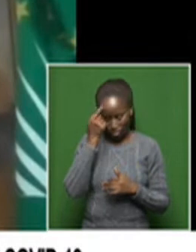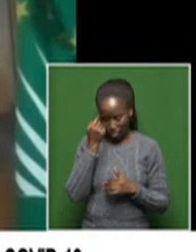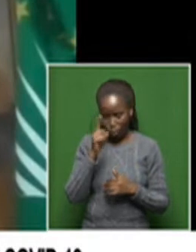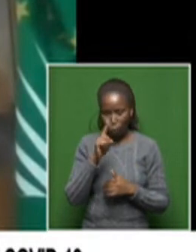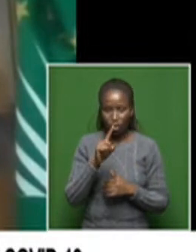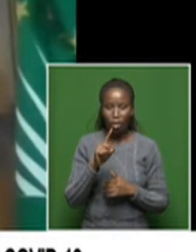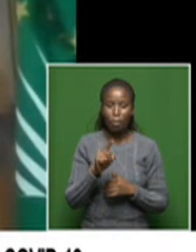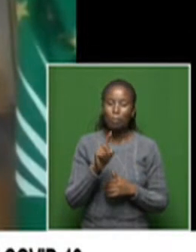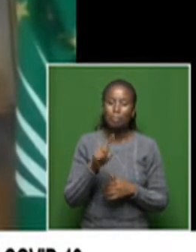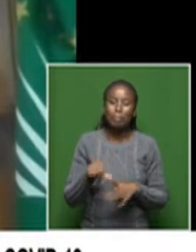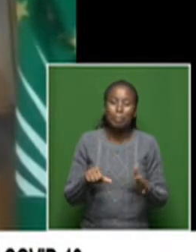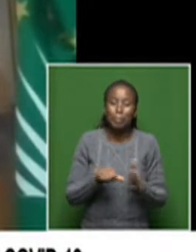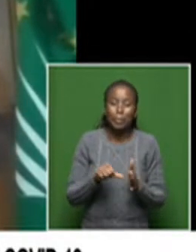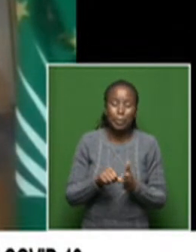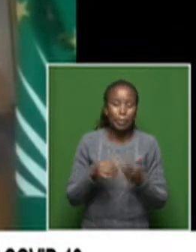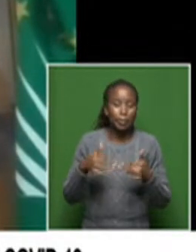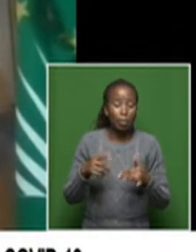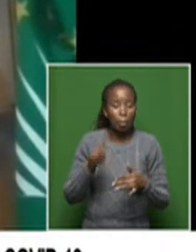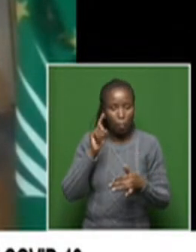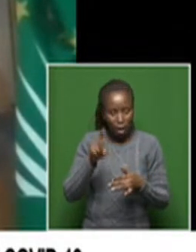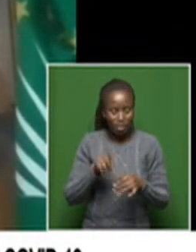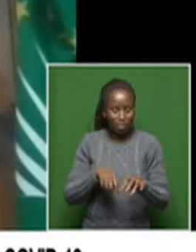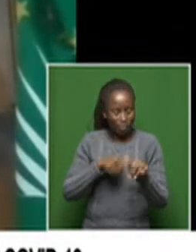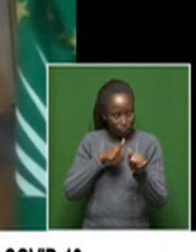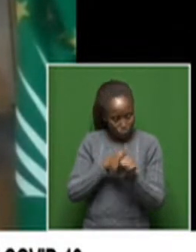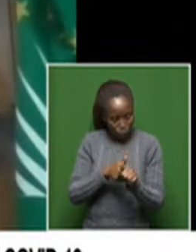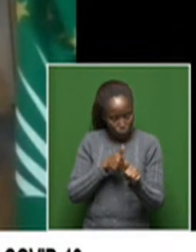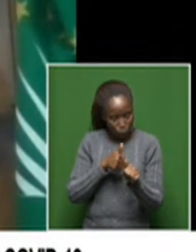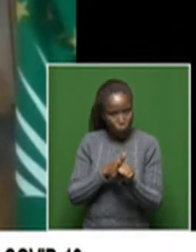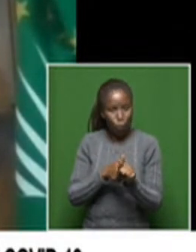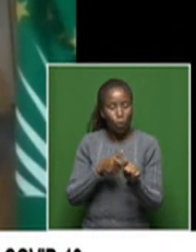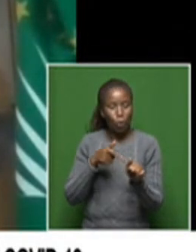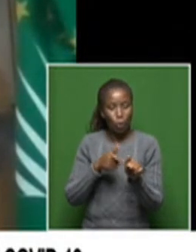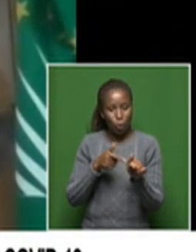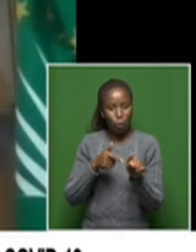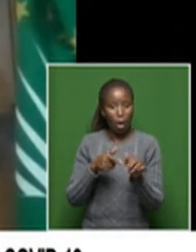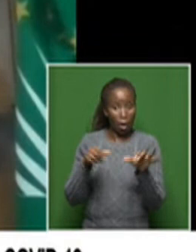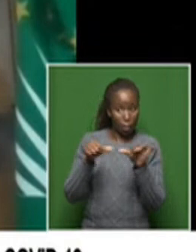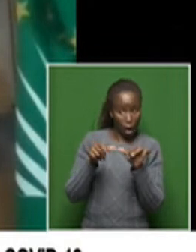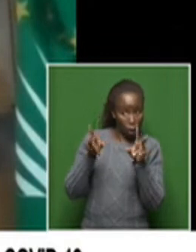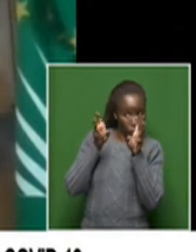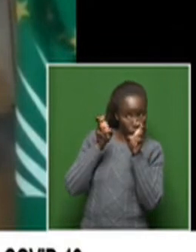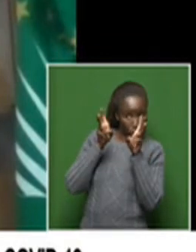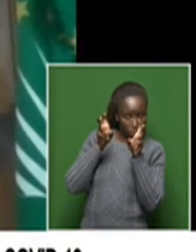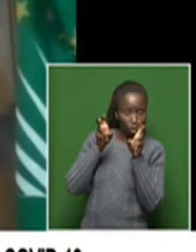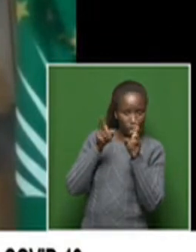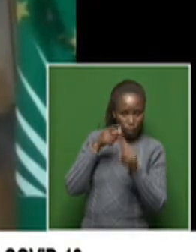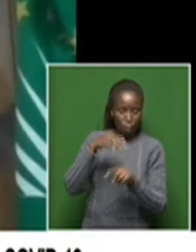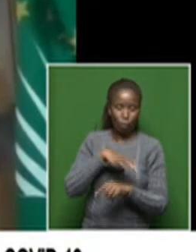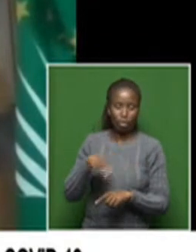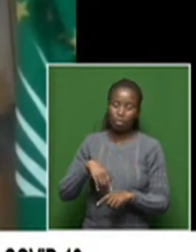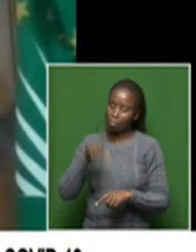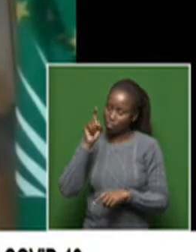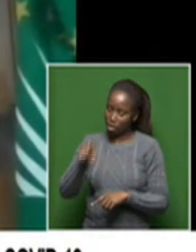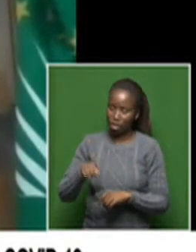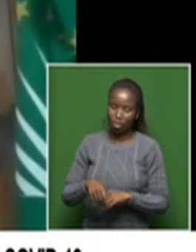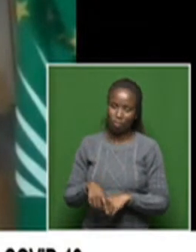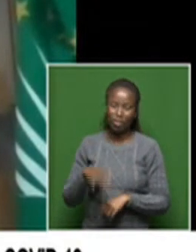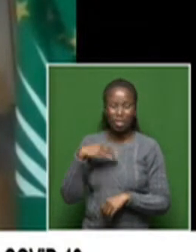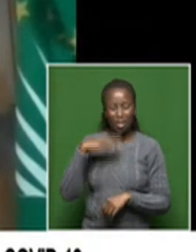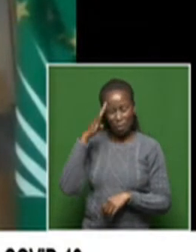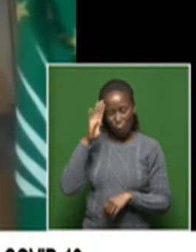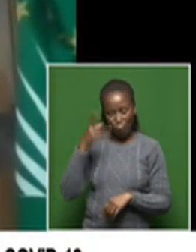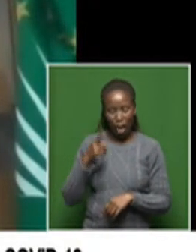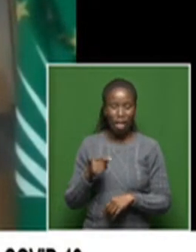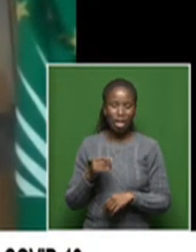the importance of us adhering to the message that has been sent. We know that you are tired in terms of being in